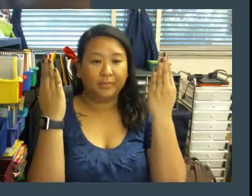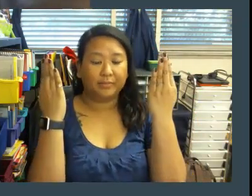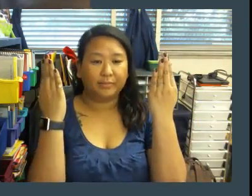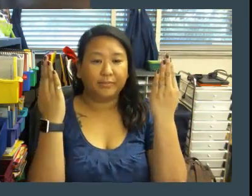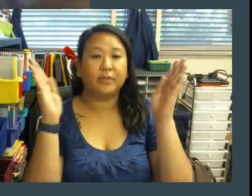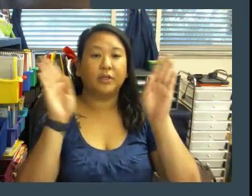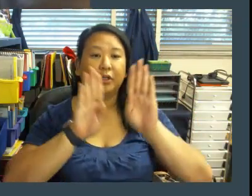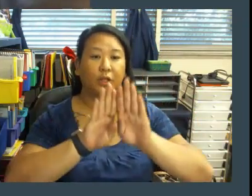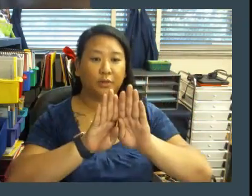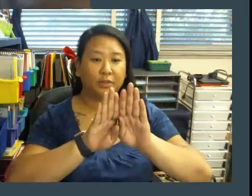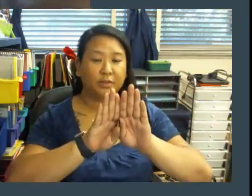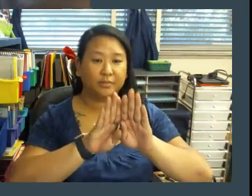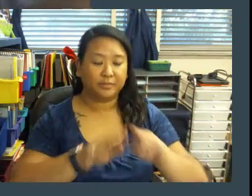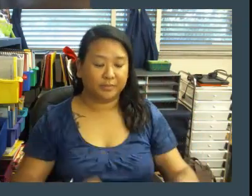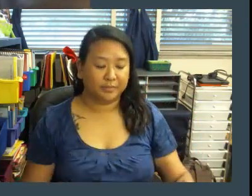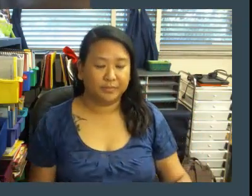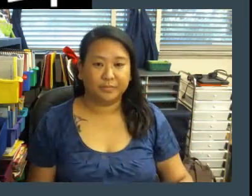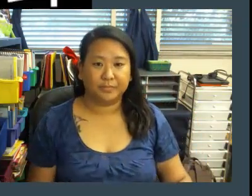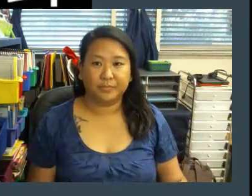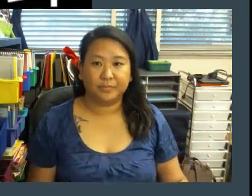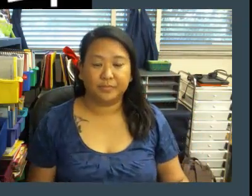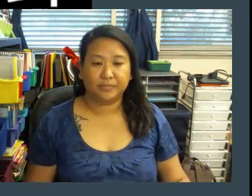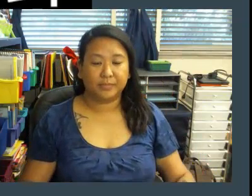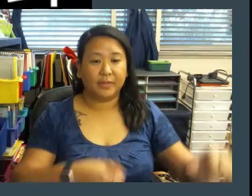open, closed,